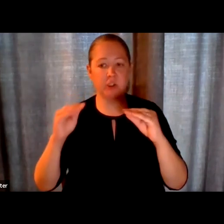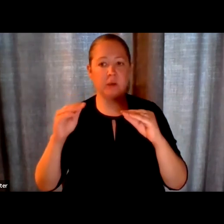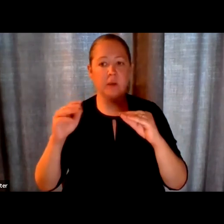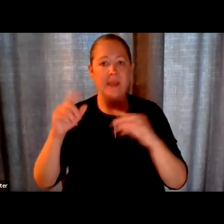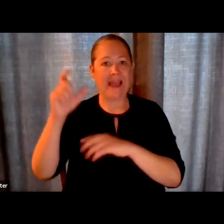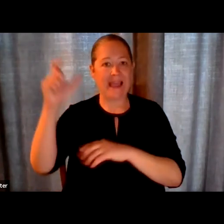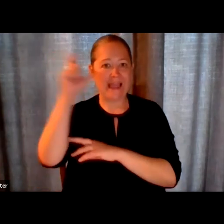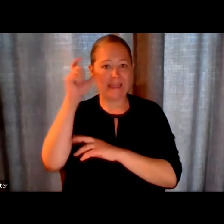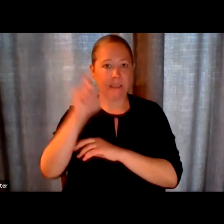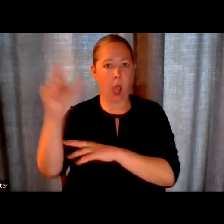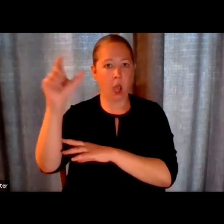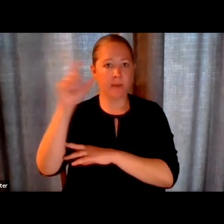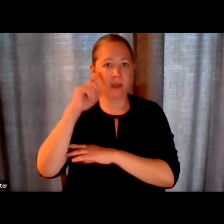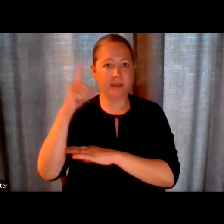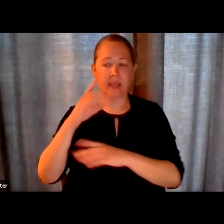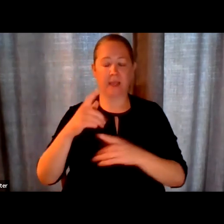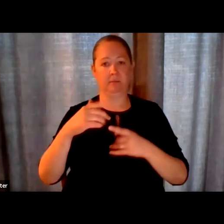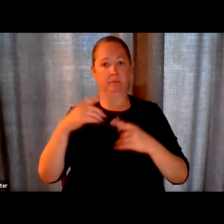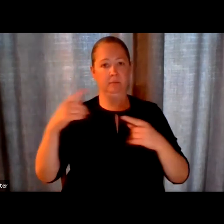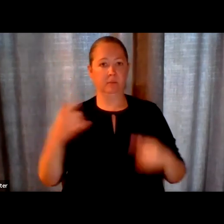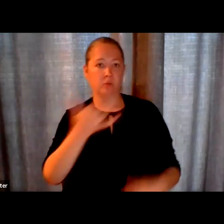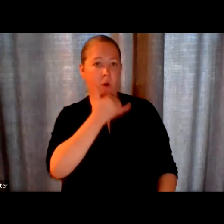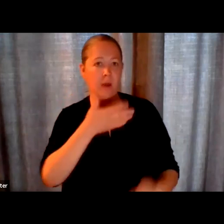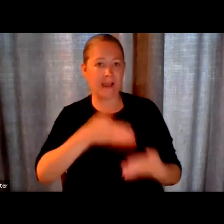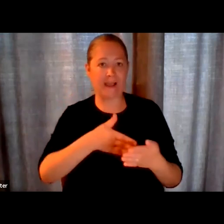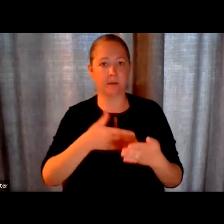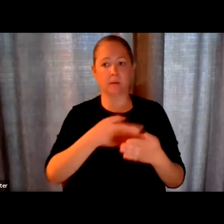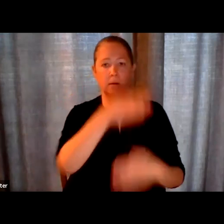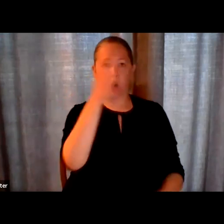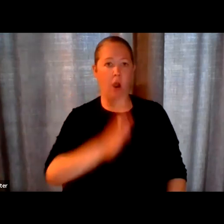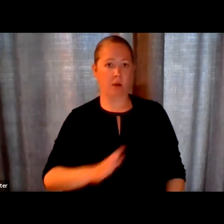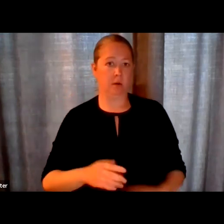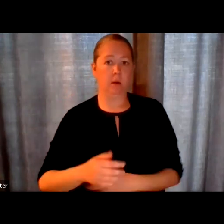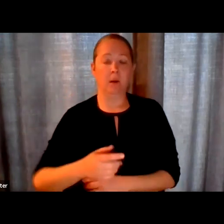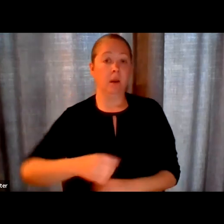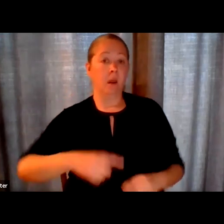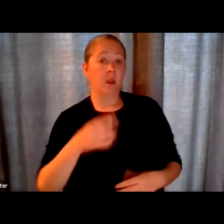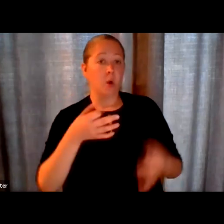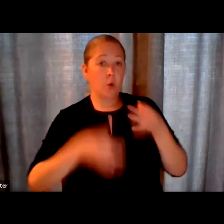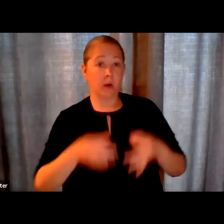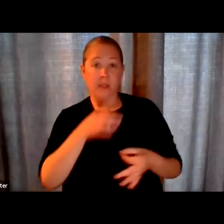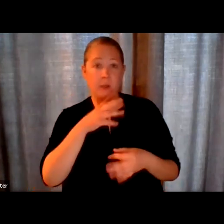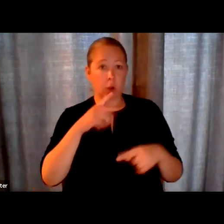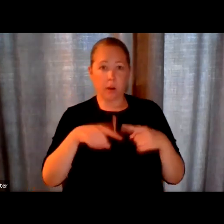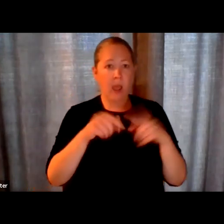be Muslim taxpayers. You know, the court didn't reference the LGBTQ